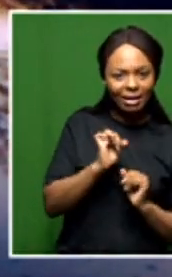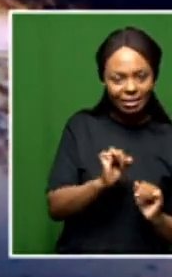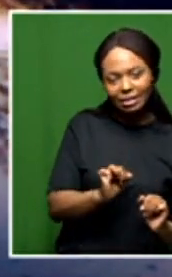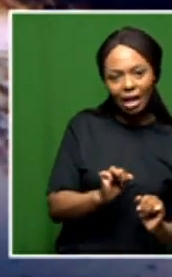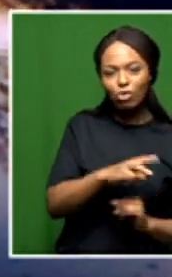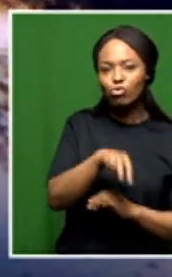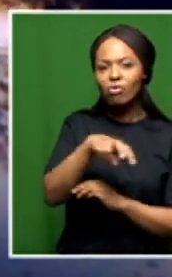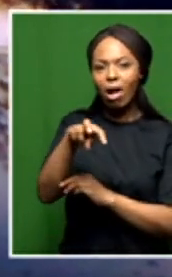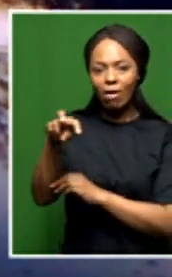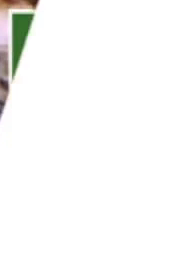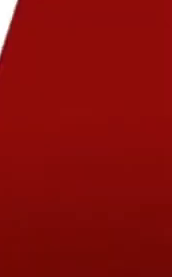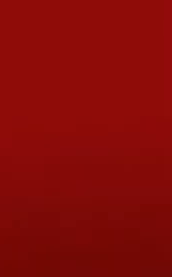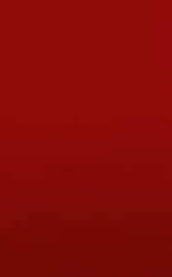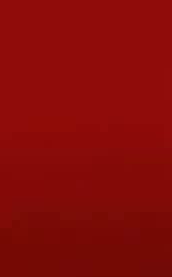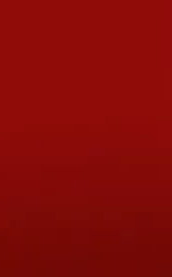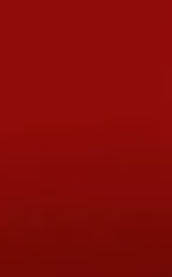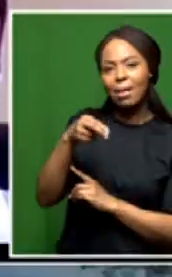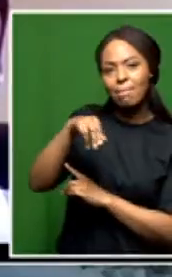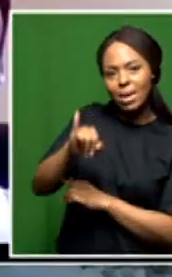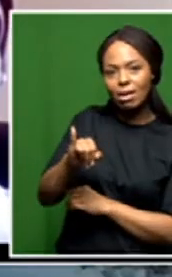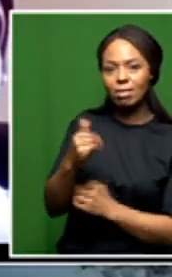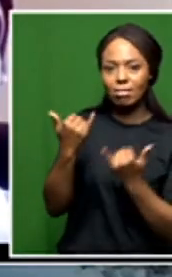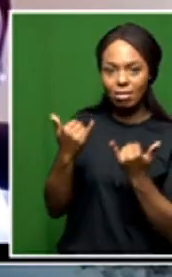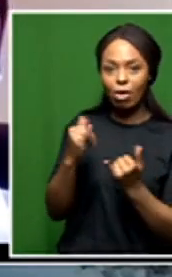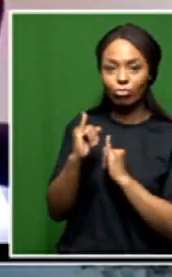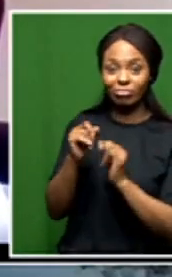Dlamini. Mr. Dlamini, a very good morning to you. Thank you so much for joining us. Welcome to Morning Live.